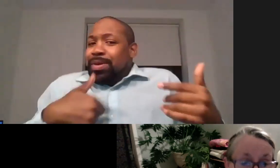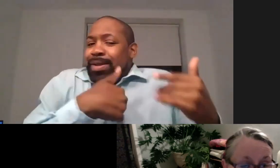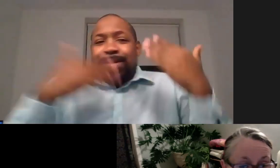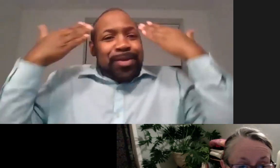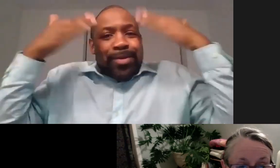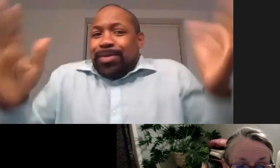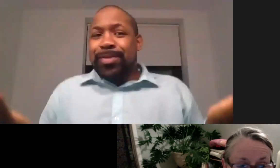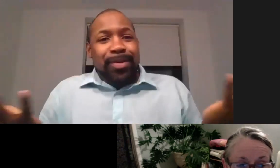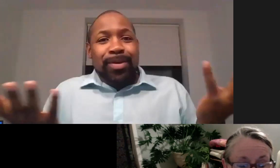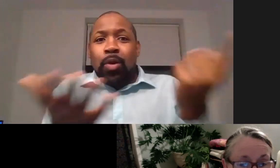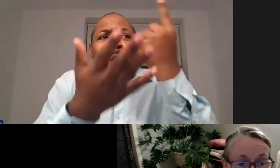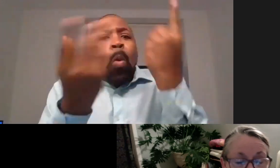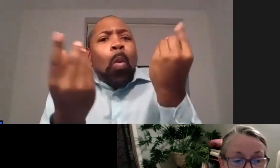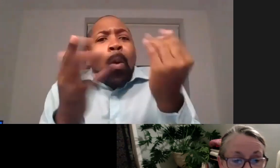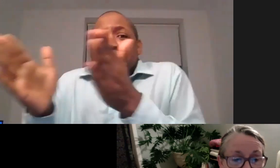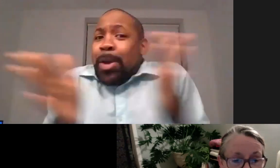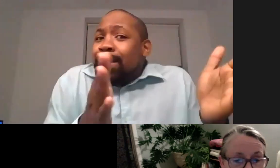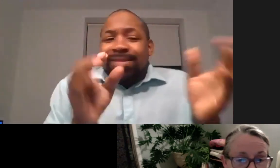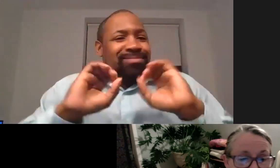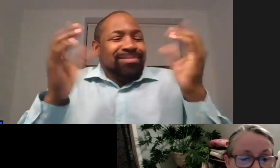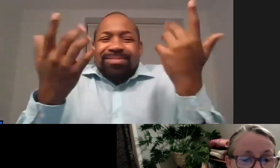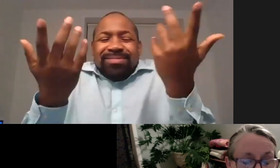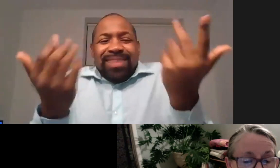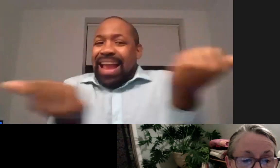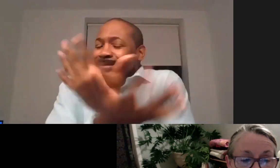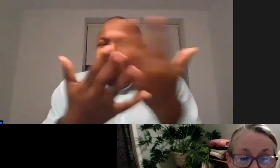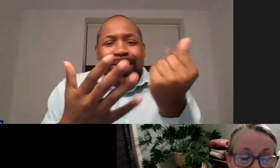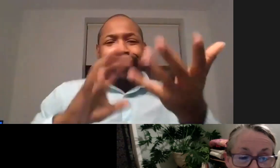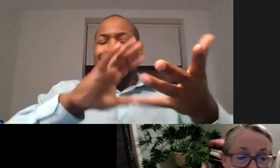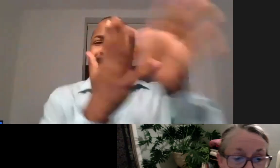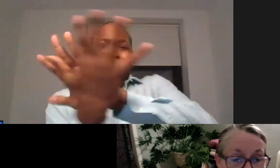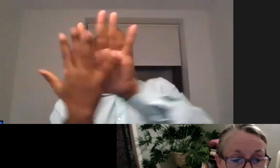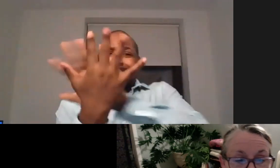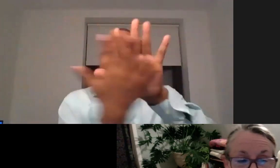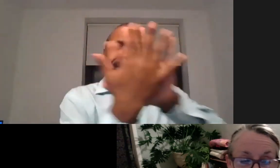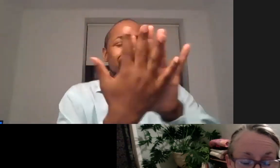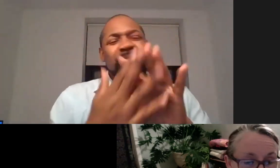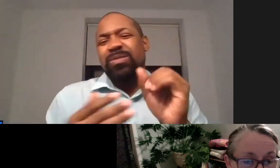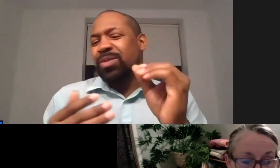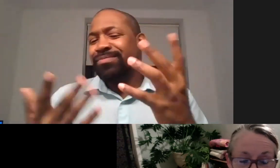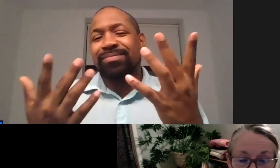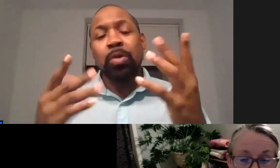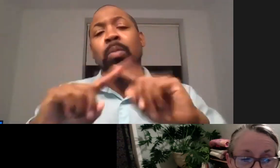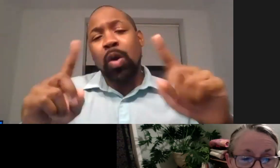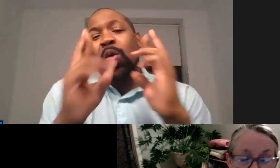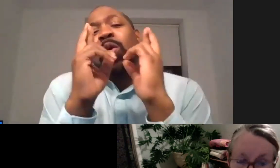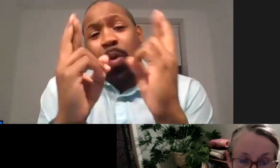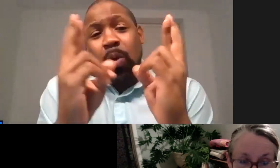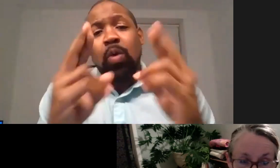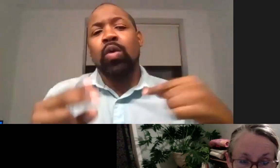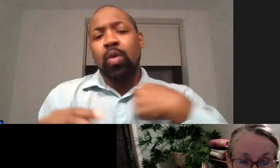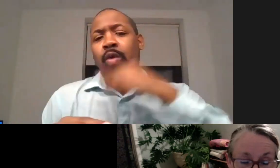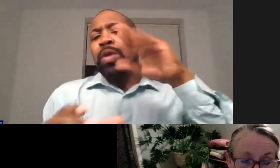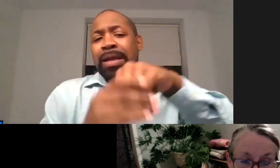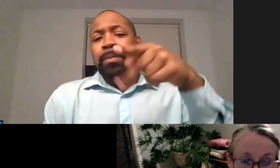can't guarantee anything right now. I wish I knew. I wish I could tell you what the plan is, but I honestly don't know. It's not clear